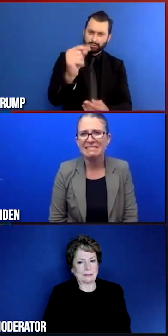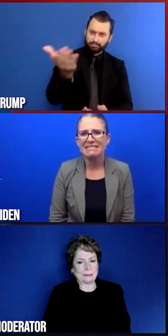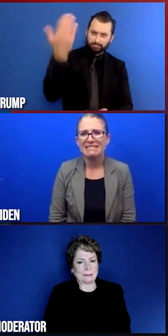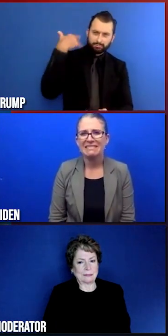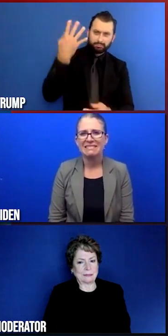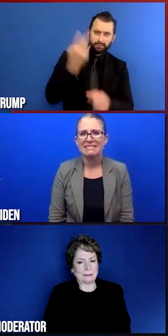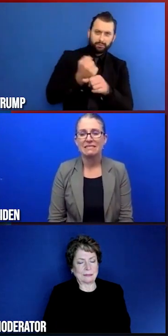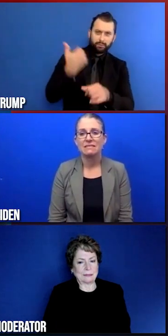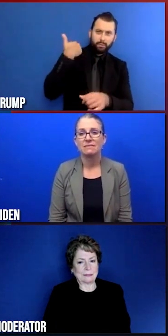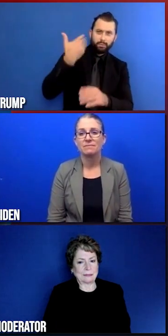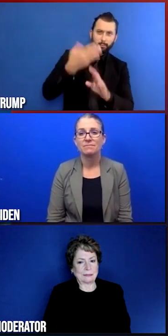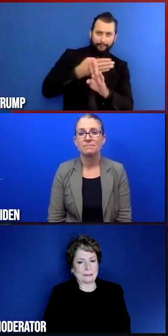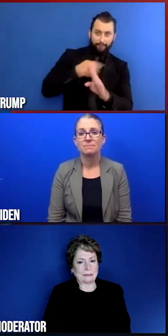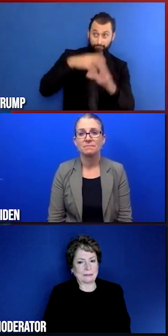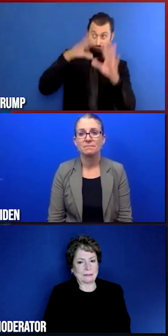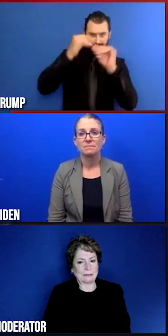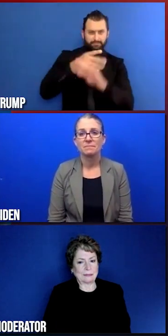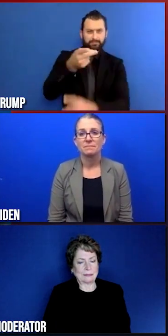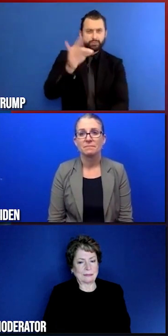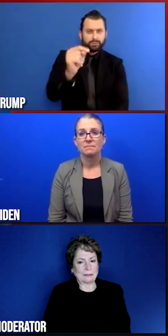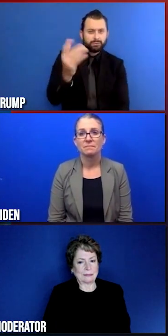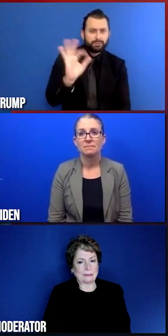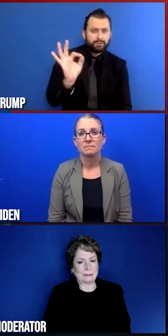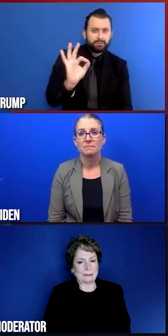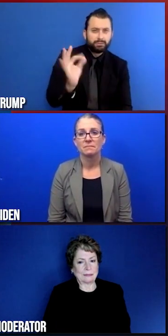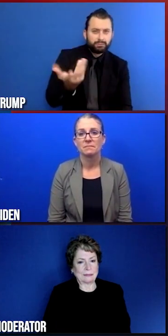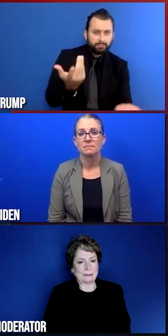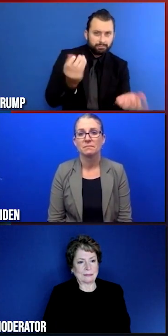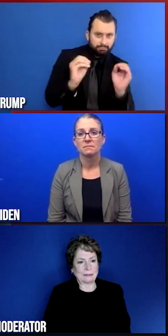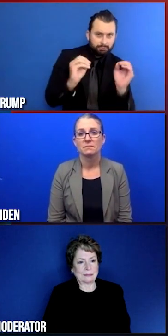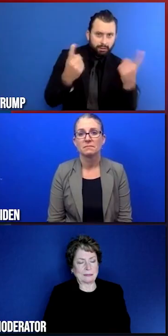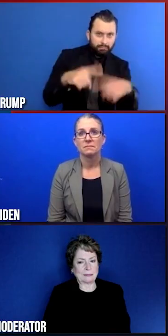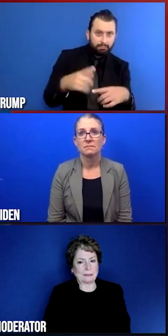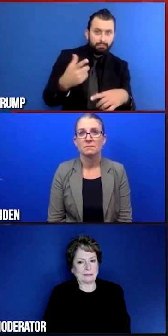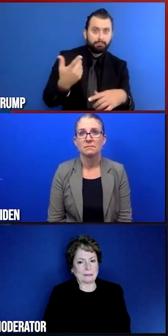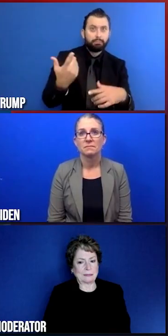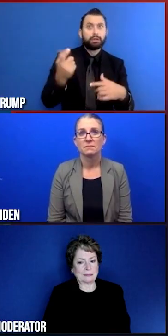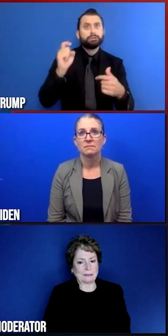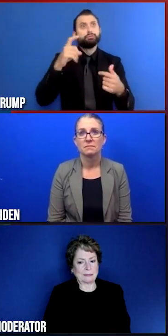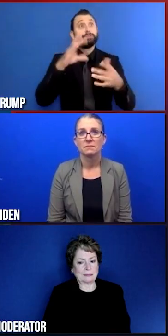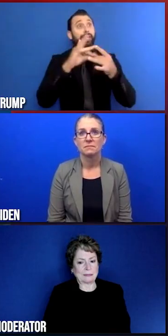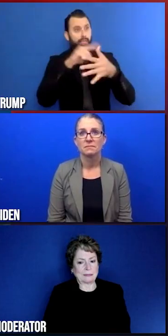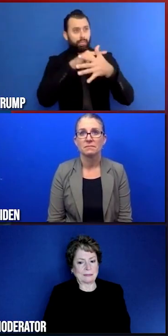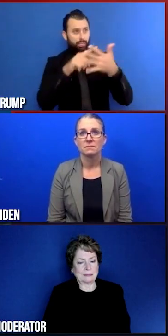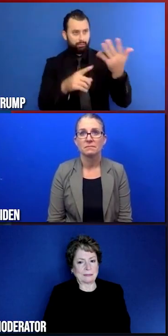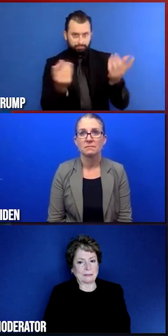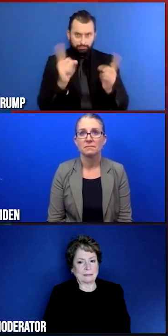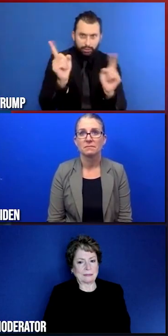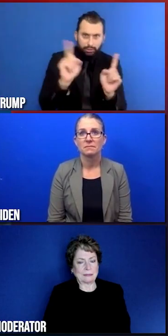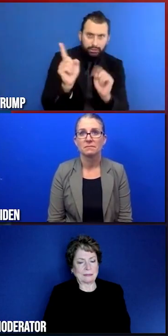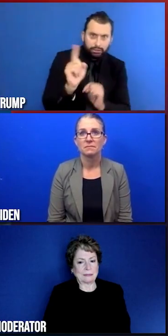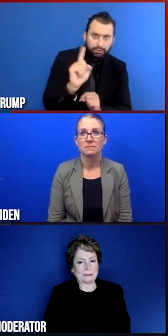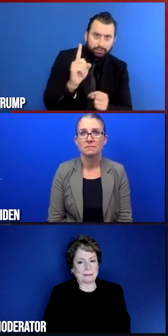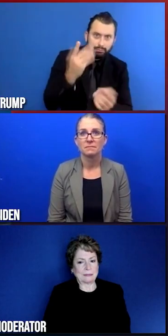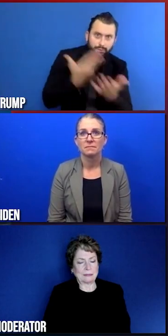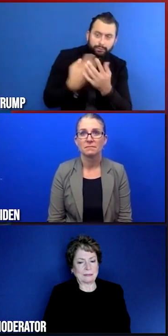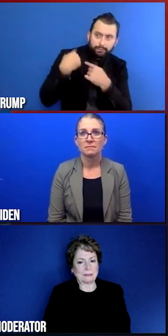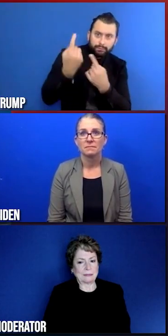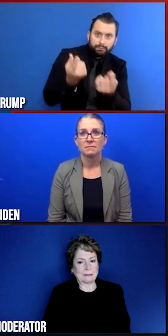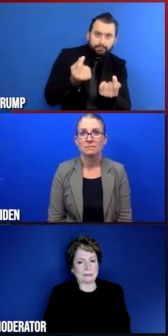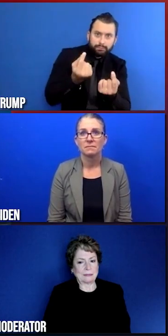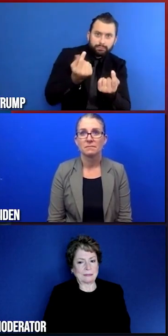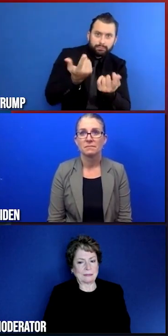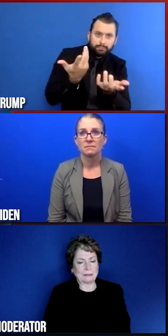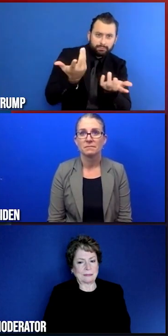vice president. You keep talking about all these things you're going to do and you're going to do this. But you were there just a short time ago, and you guys